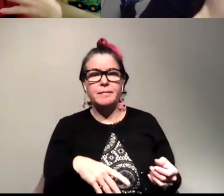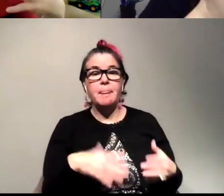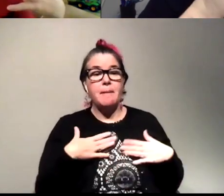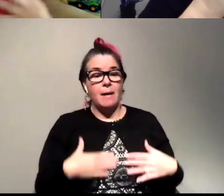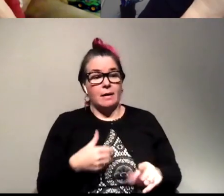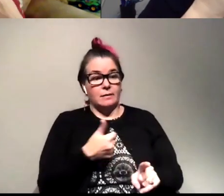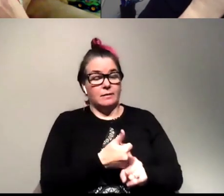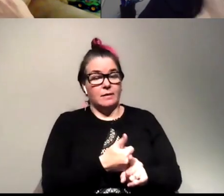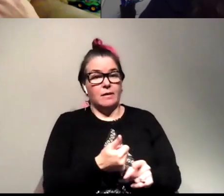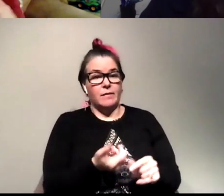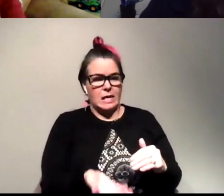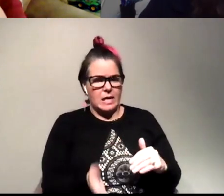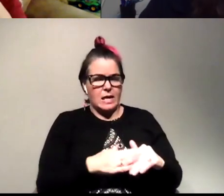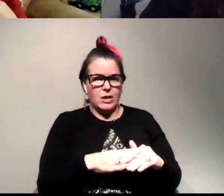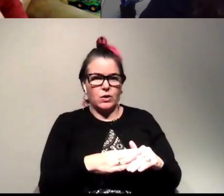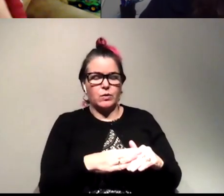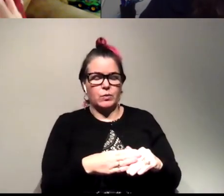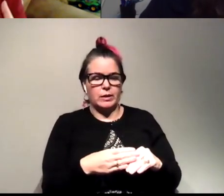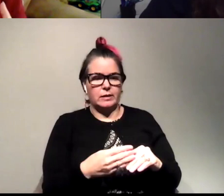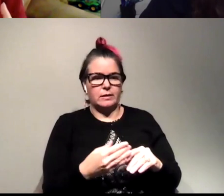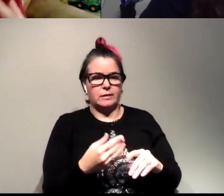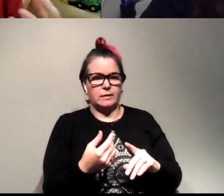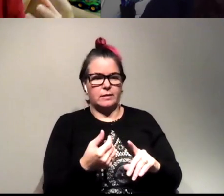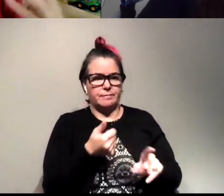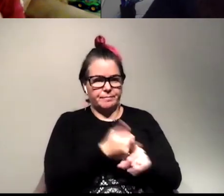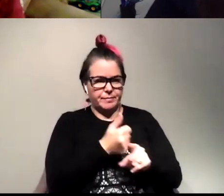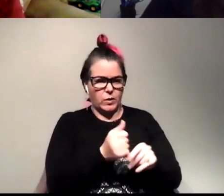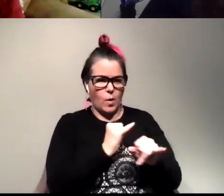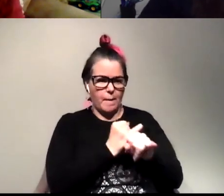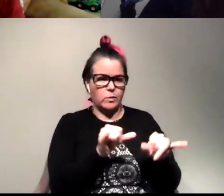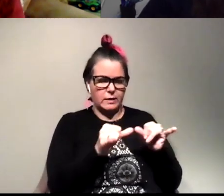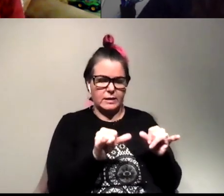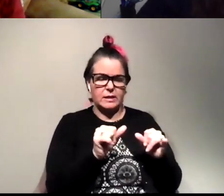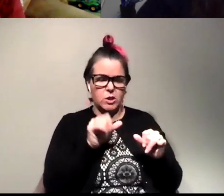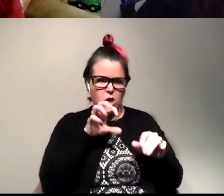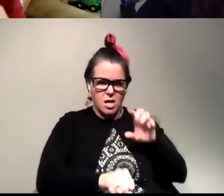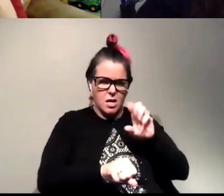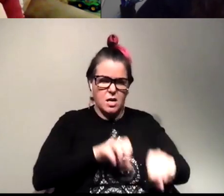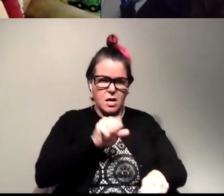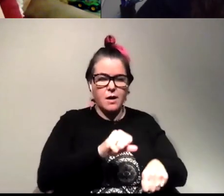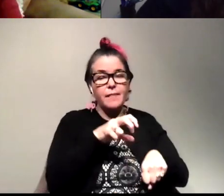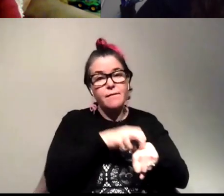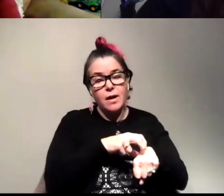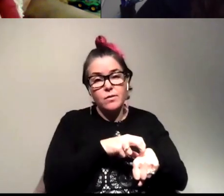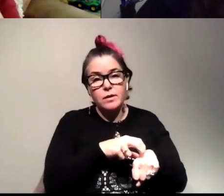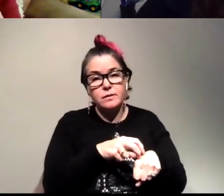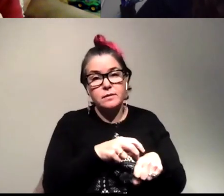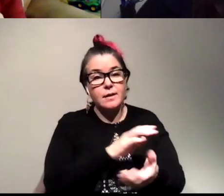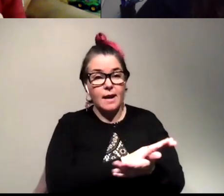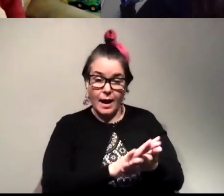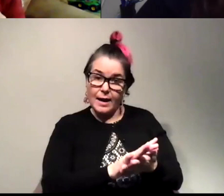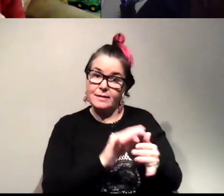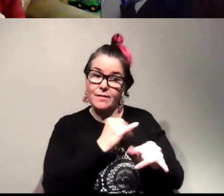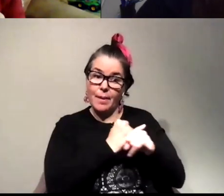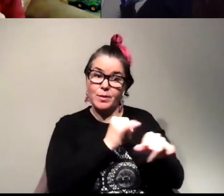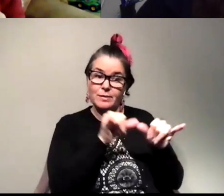body increases its own immune system to attack the virus, which is nice of the immune system